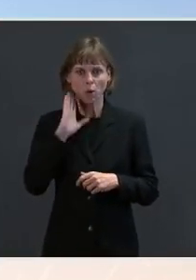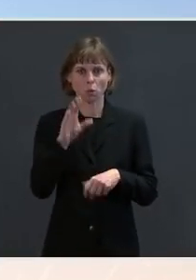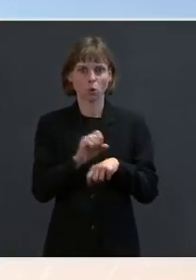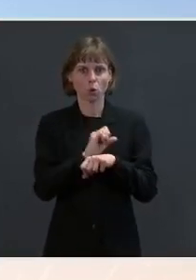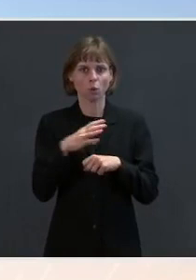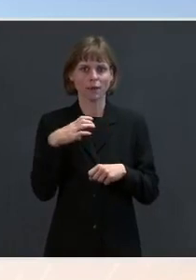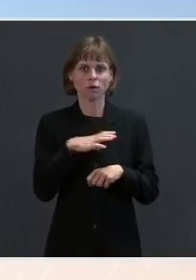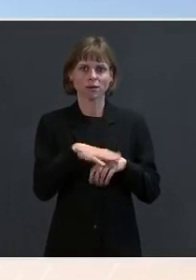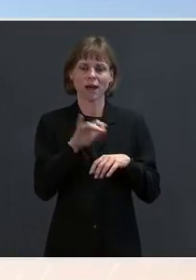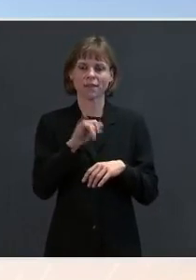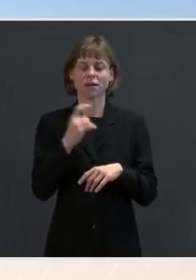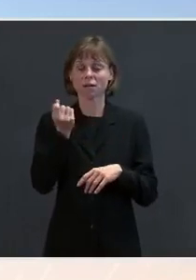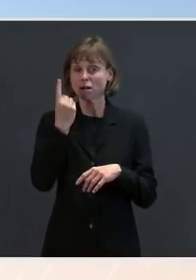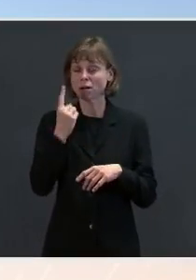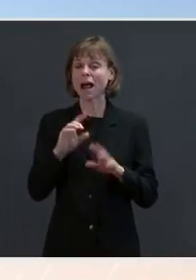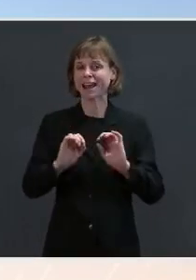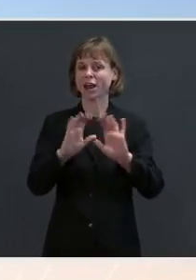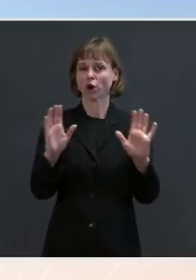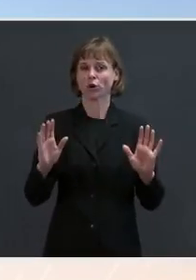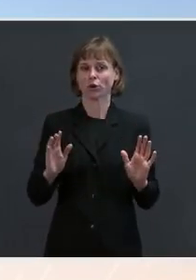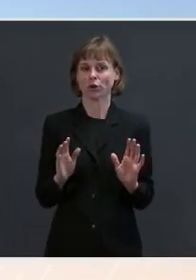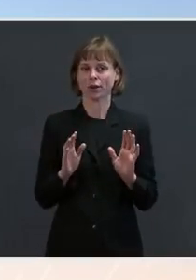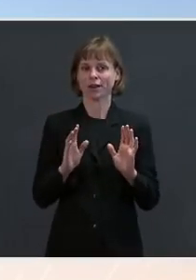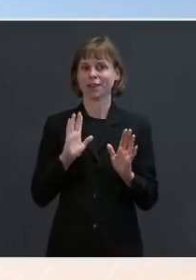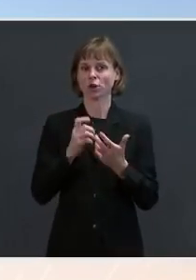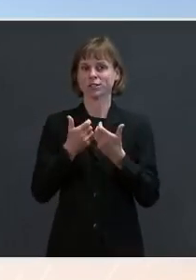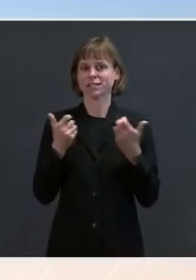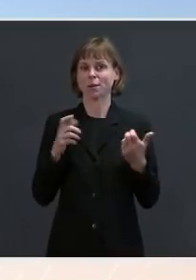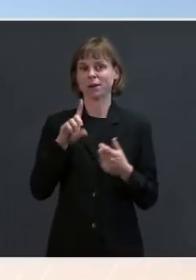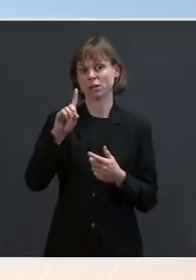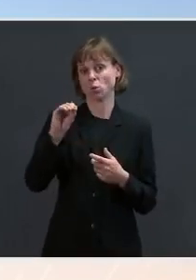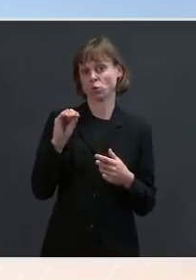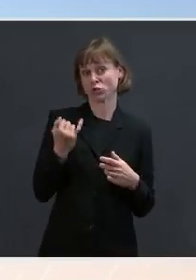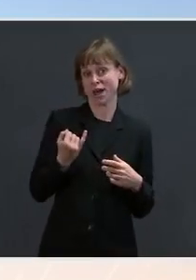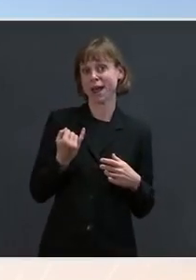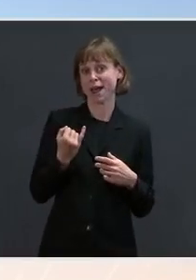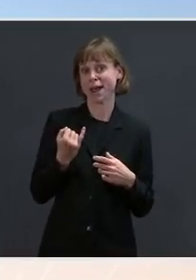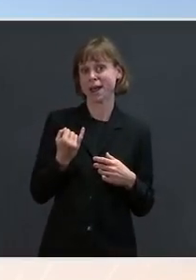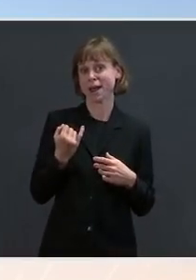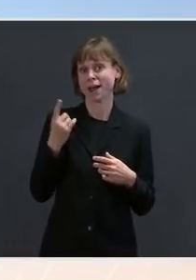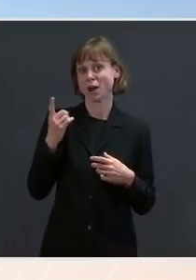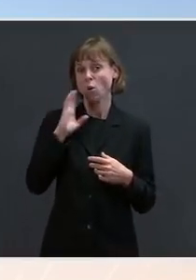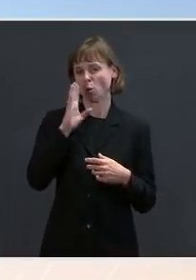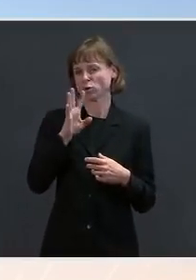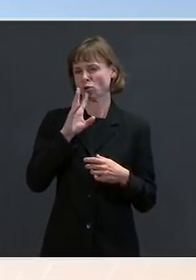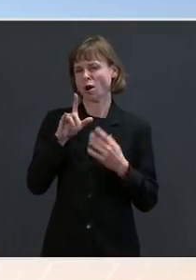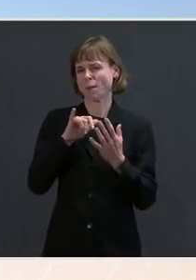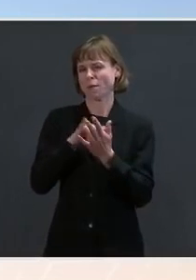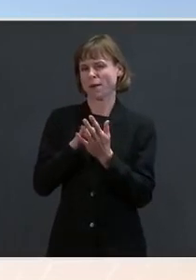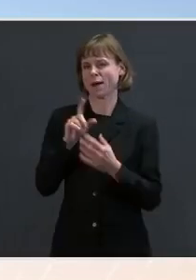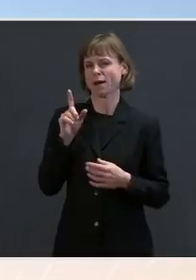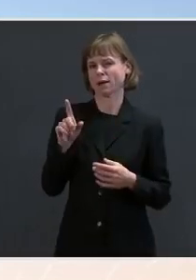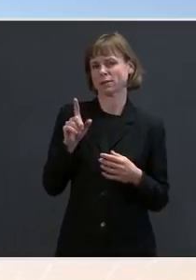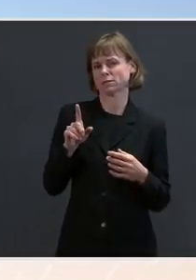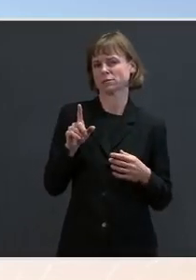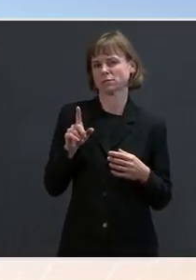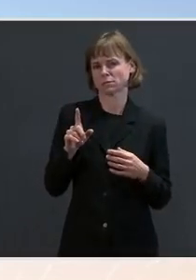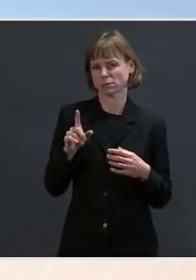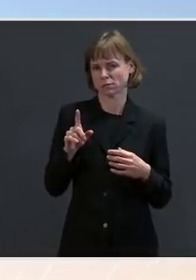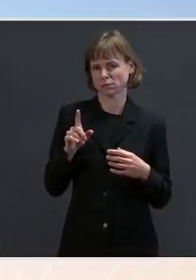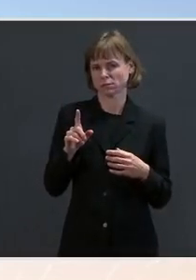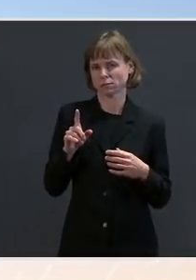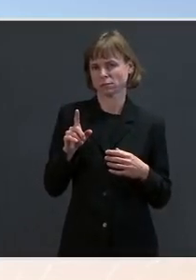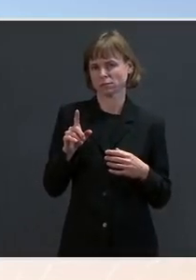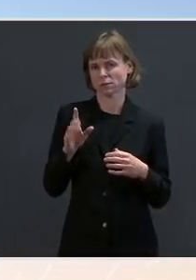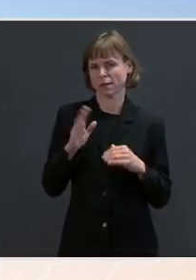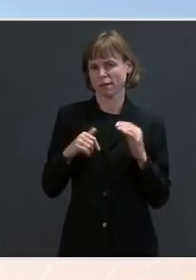of course, separately, just for clarity, is a Department of Justice. The Department of Justice would, of course, be able to speak to more effectively